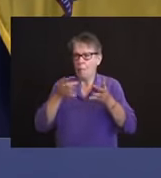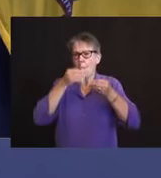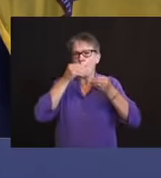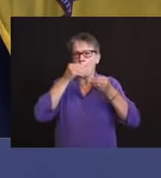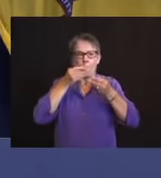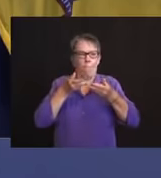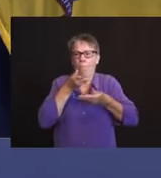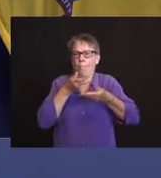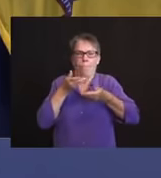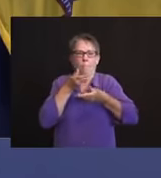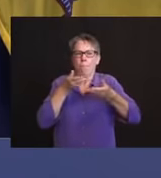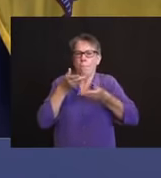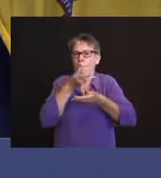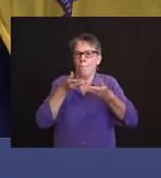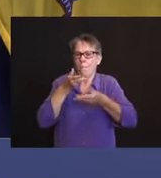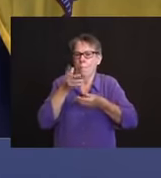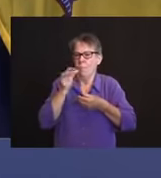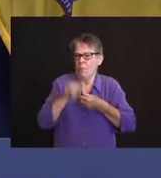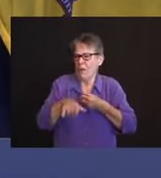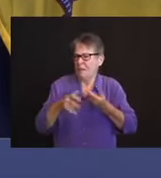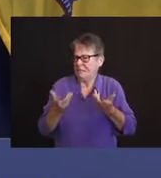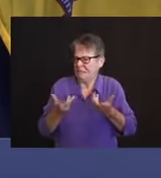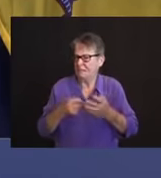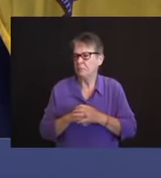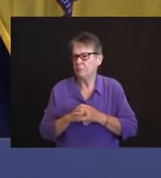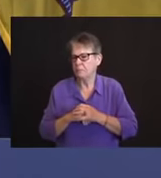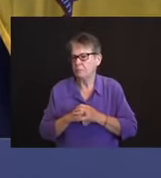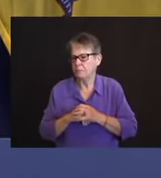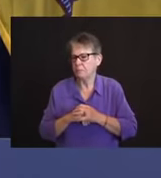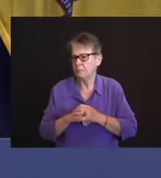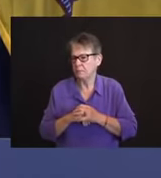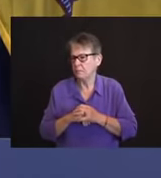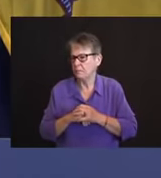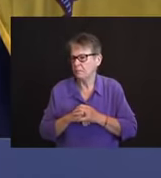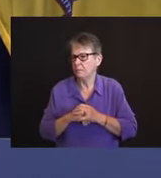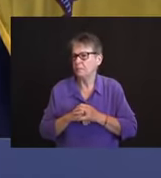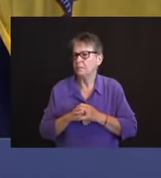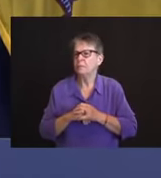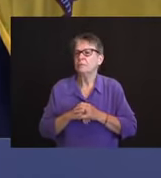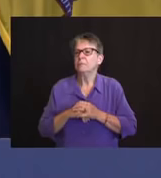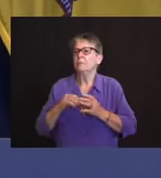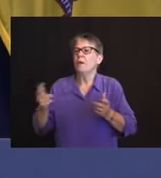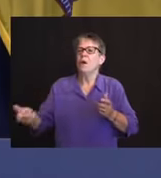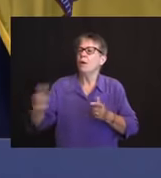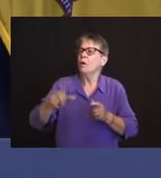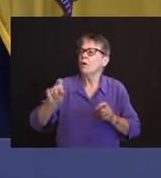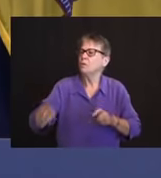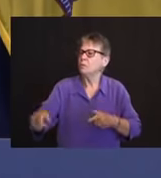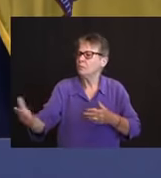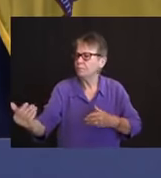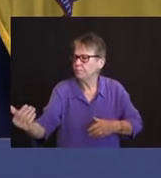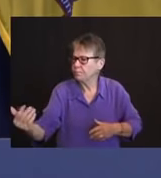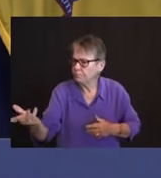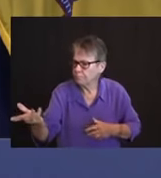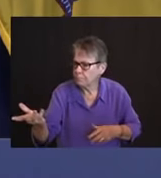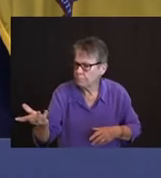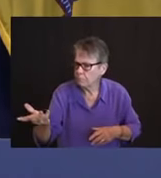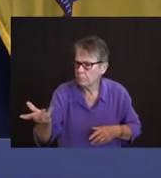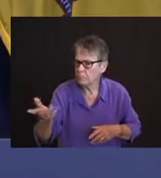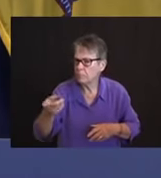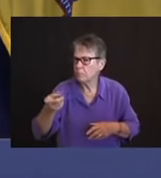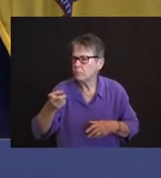that. Matt, let's do you down front, and then we'll go back behind you. So, Governor, I know you spoke about this just briefly, about scenes from the